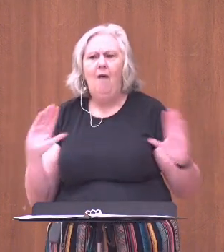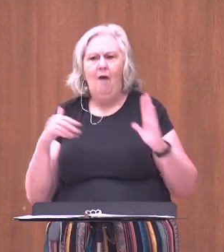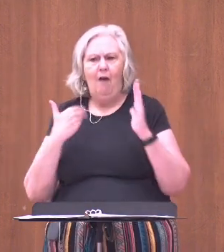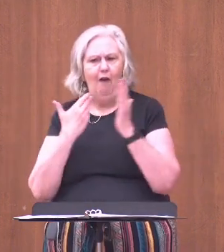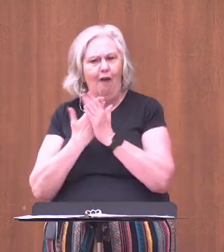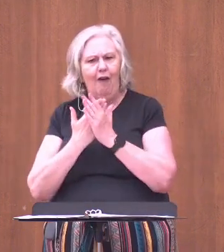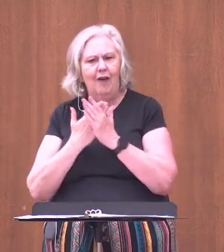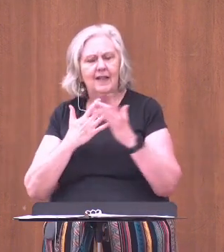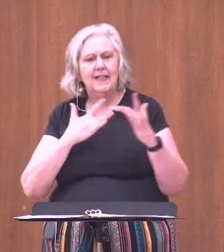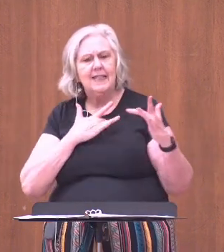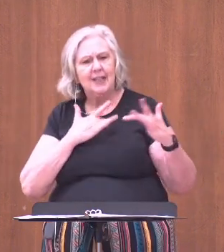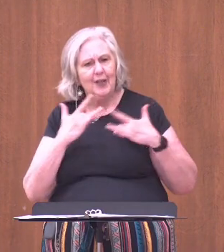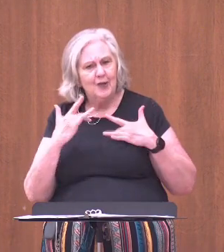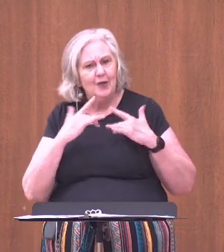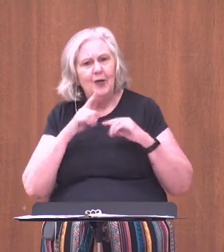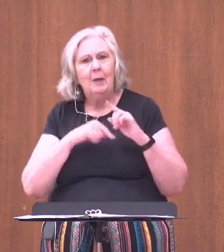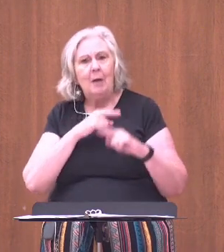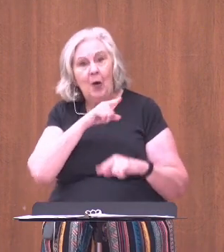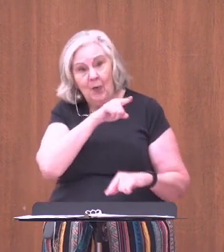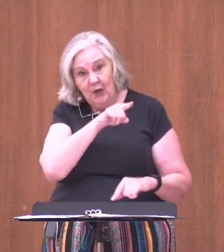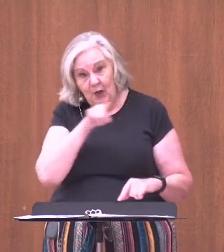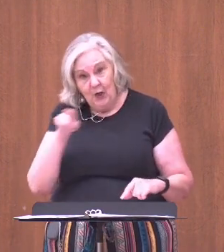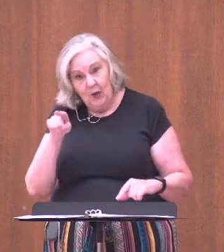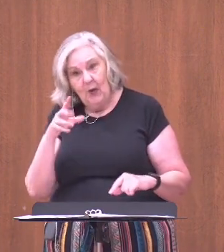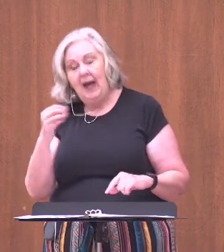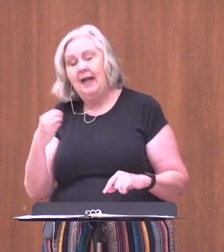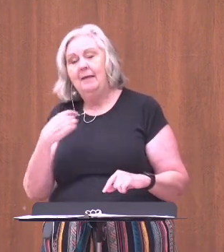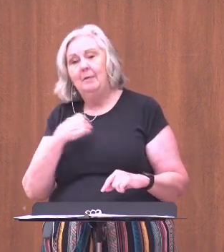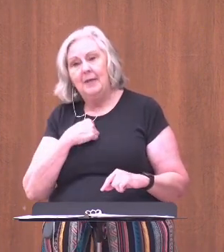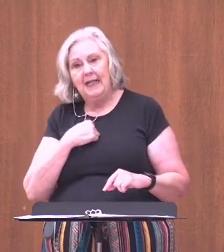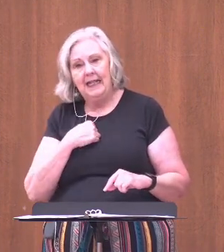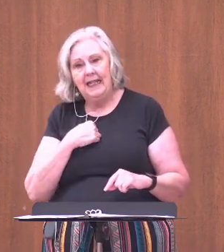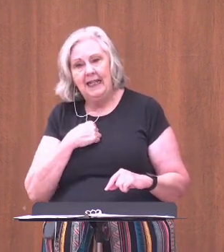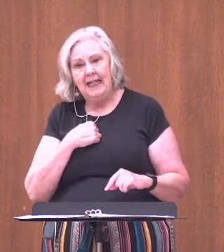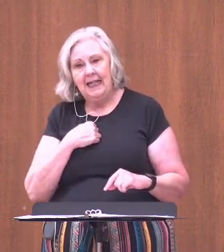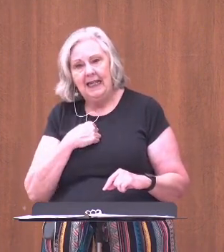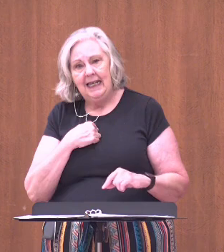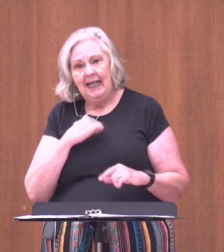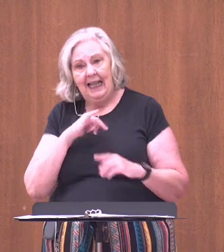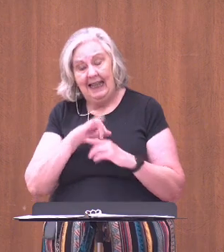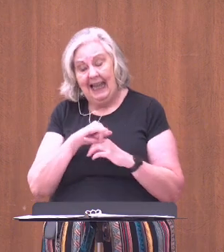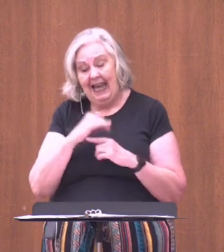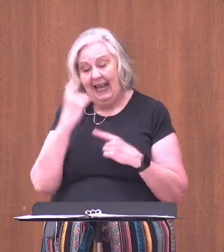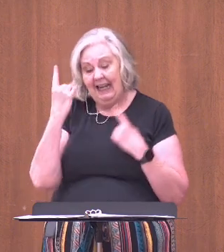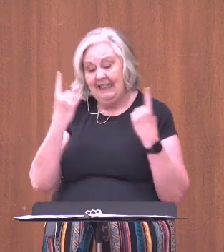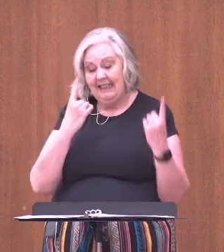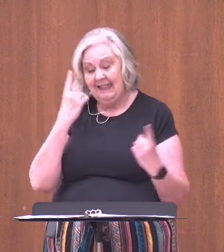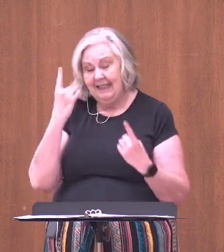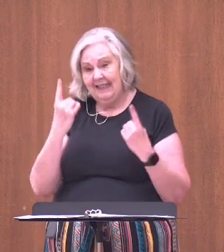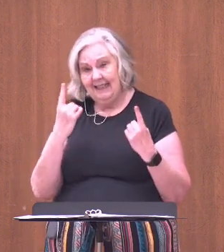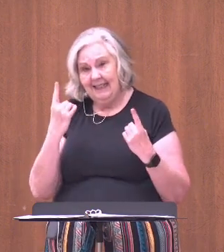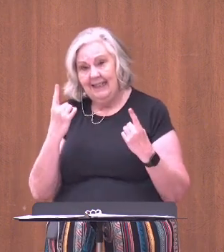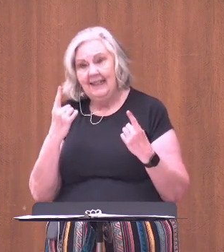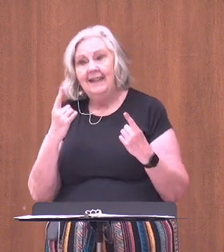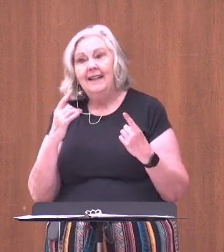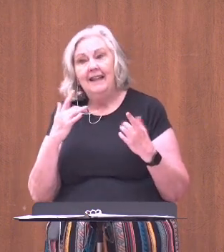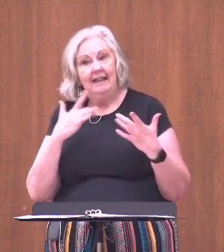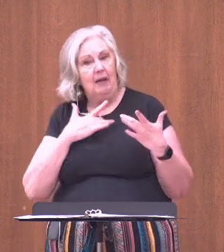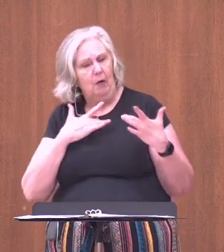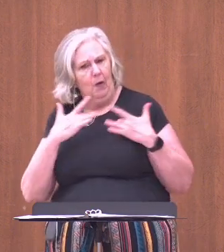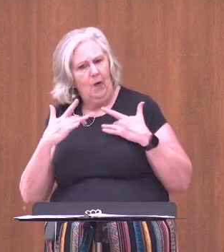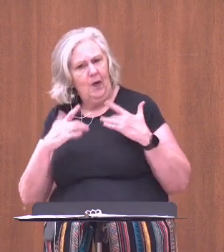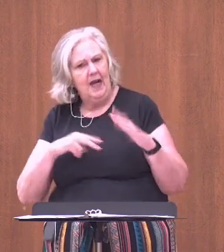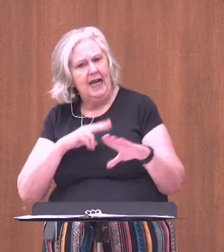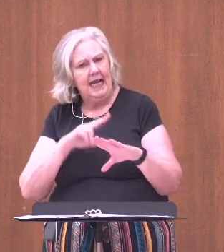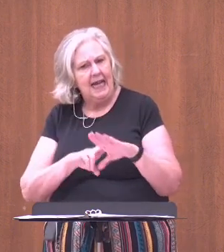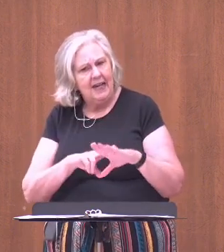as concerned about you and me. And that mindfulness lifts up the compassionate nature